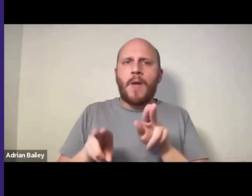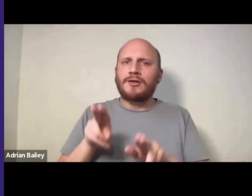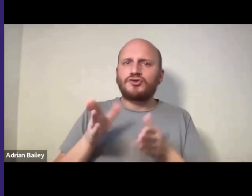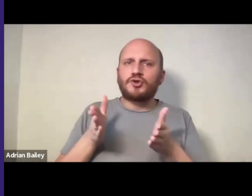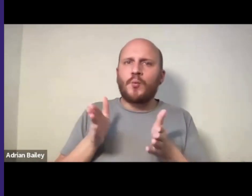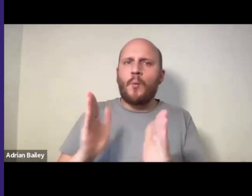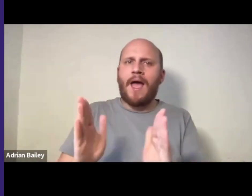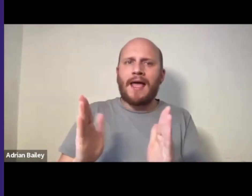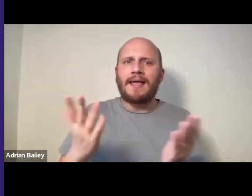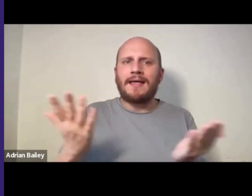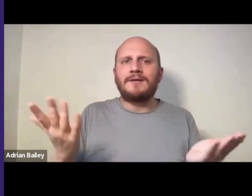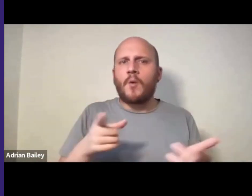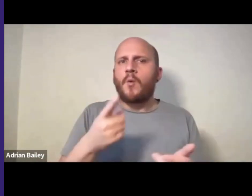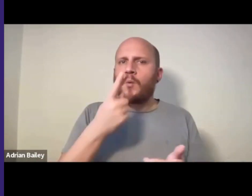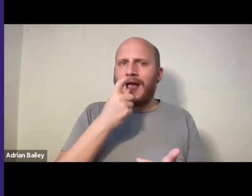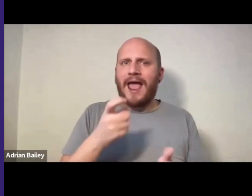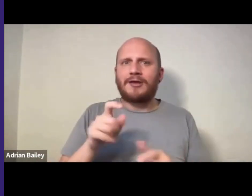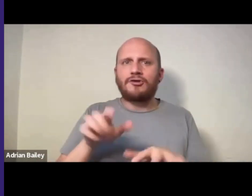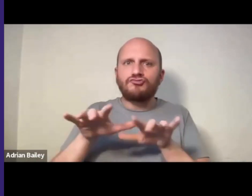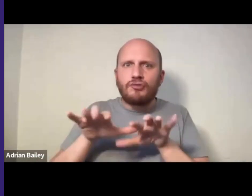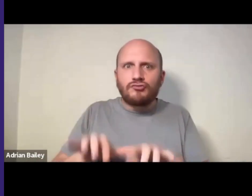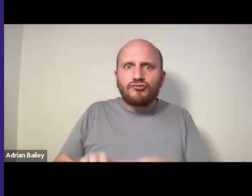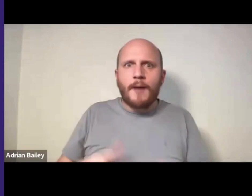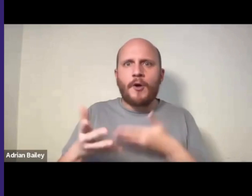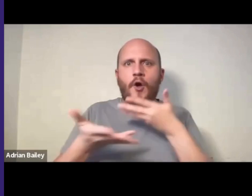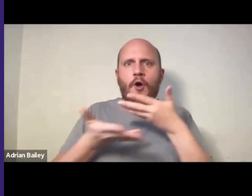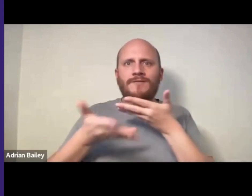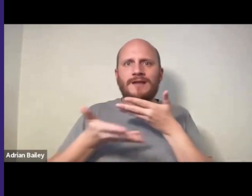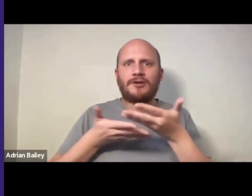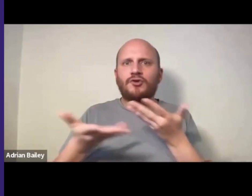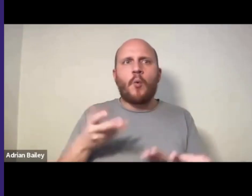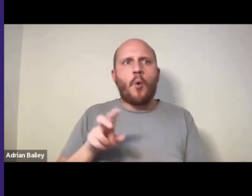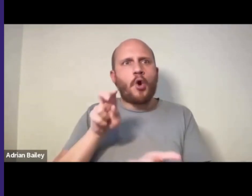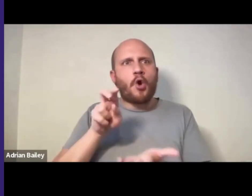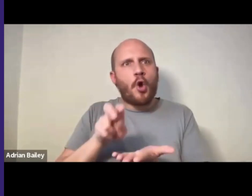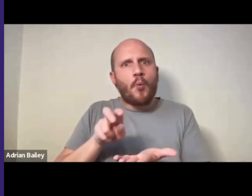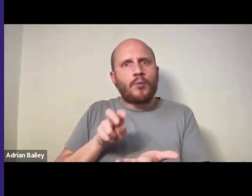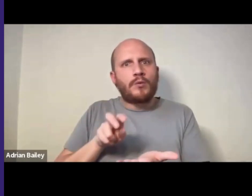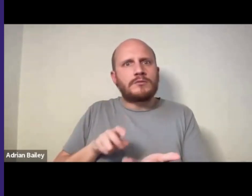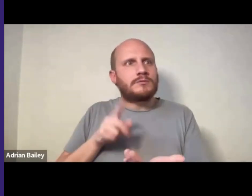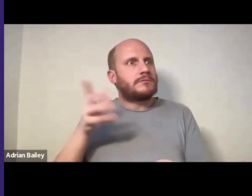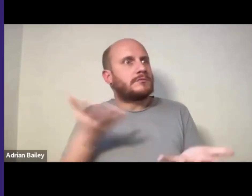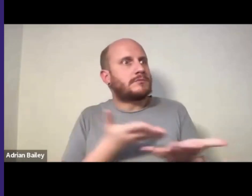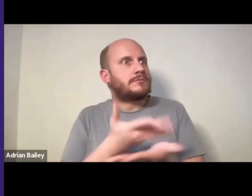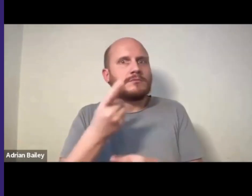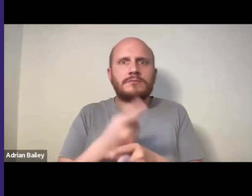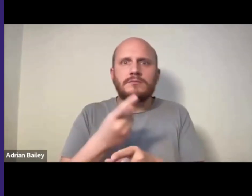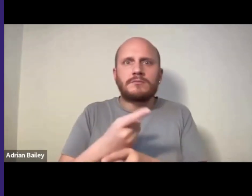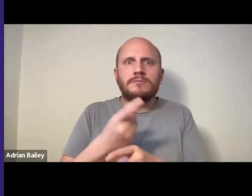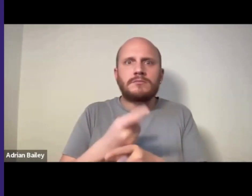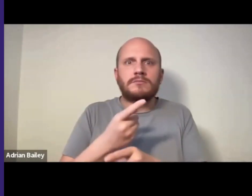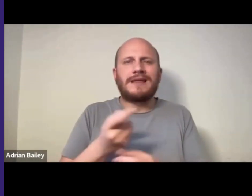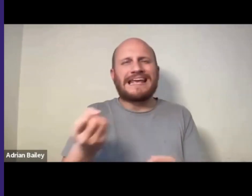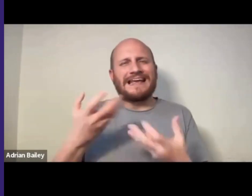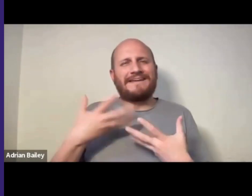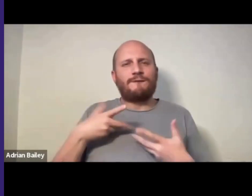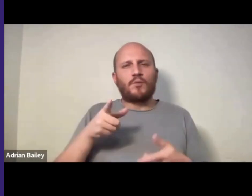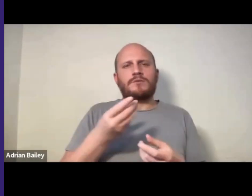Like, maybe you transcribe that conversation or you sort of take notes and you get evaluation-y sort of insight out of